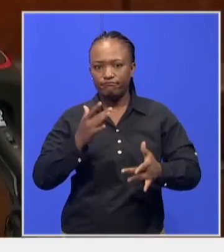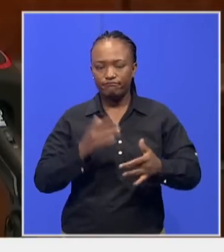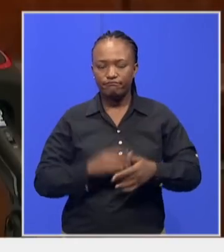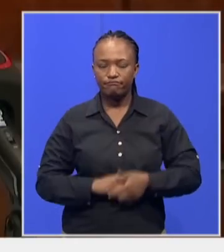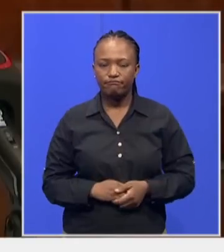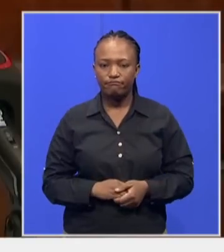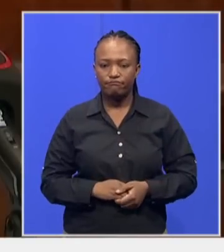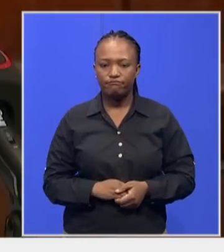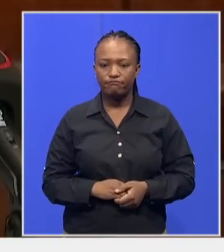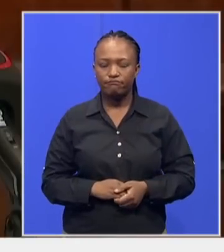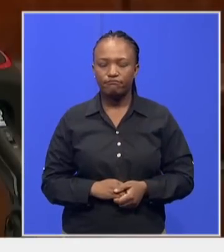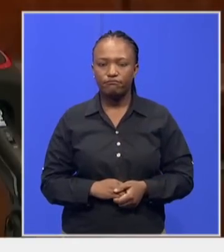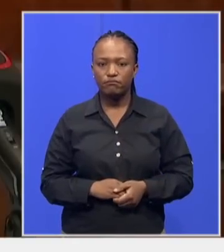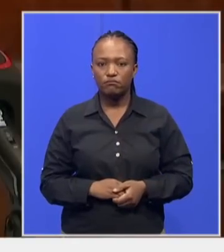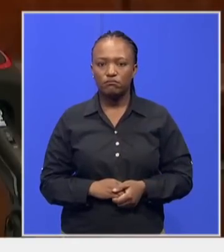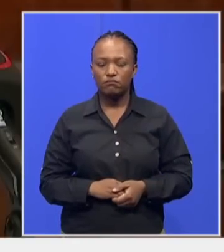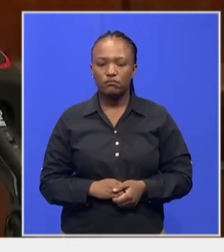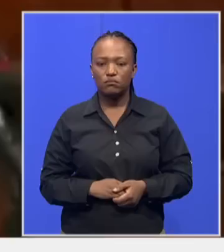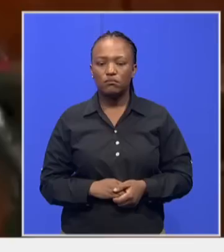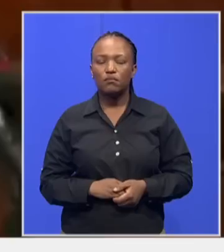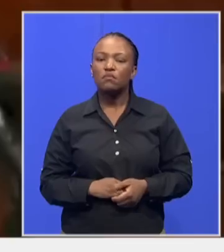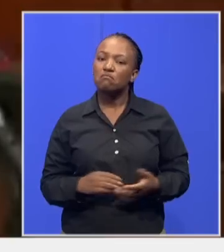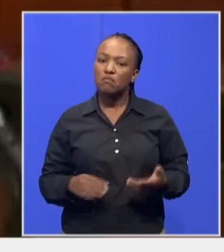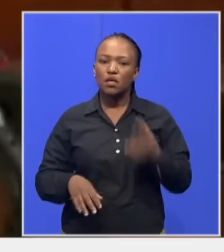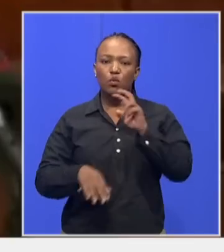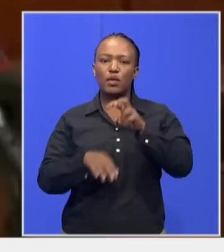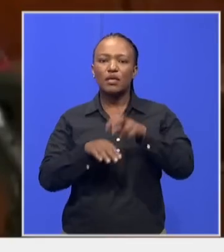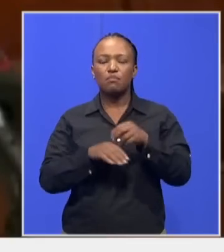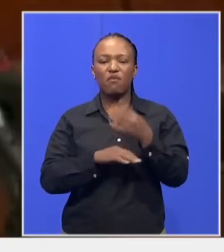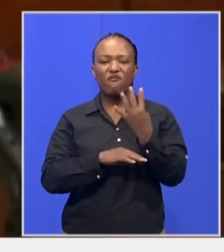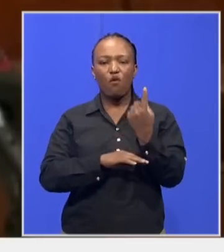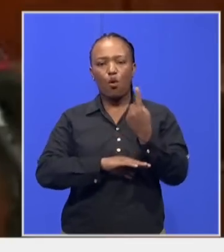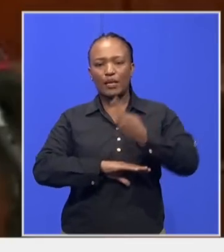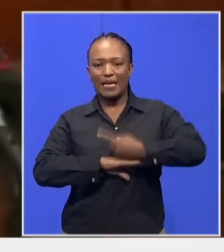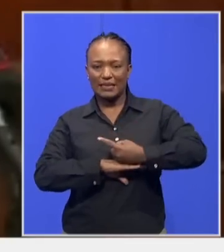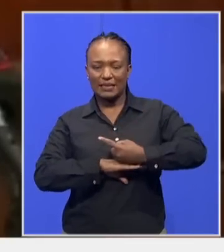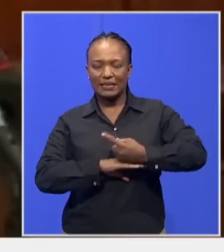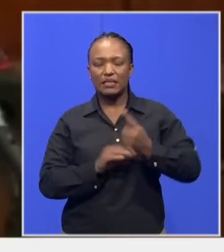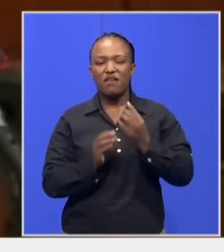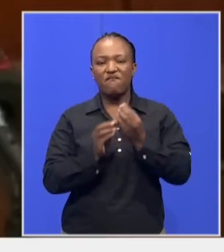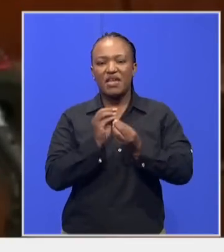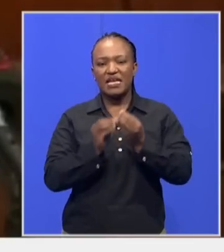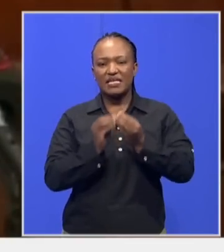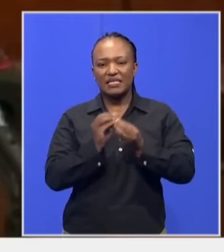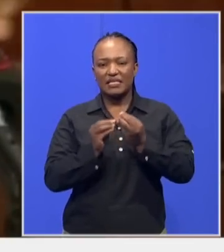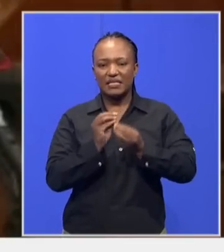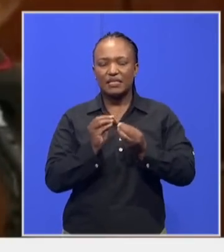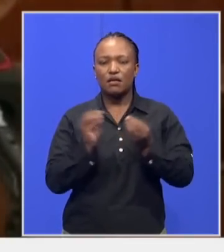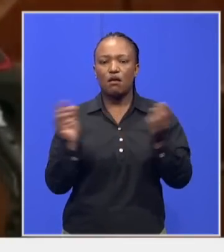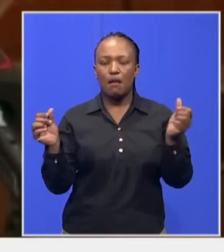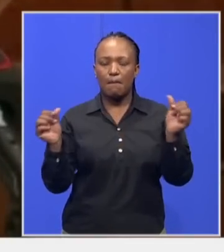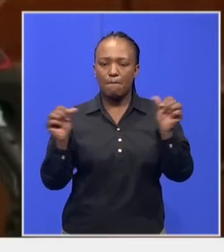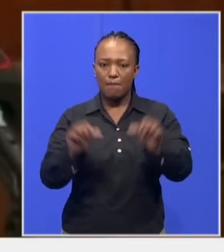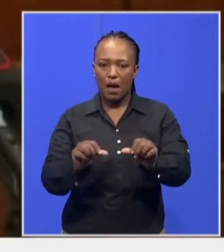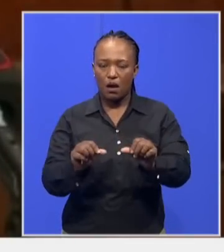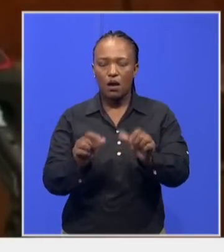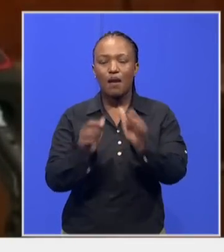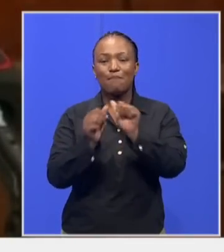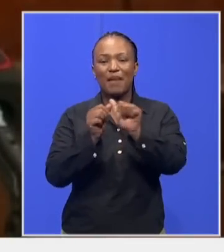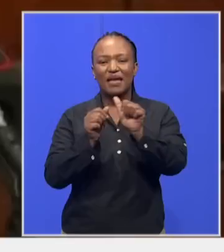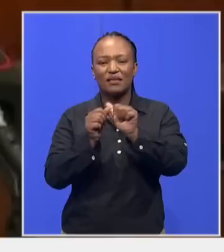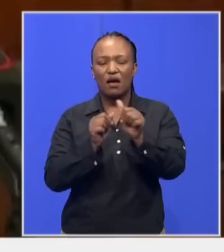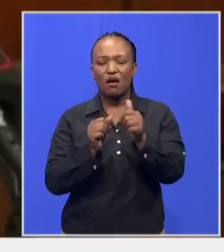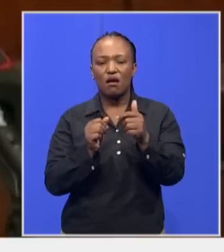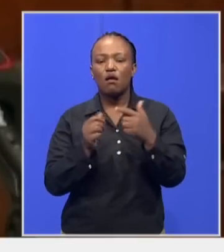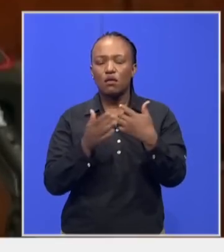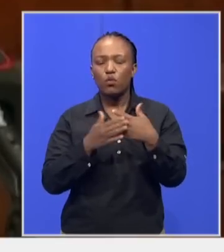I'm going to need it for about 4 days. I'm going to fix it in that 4 days and put it back in a better condition, and therefore we're